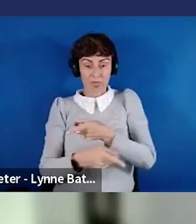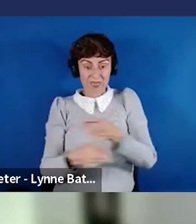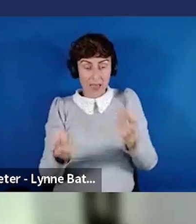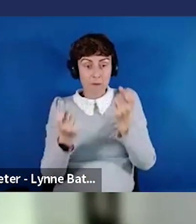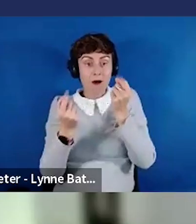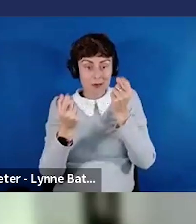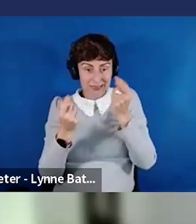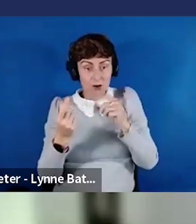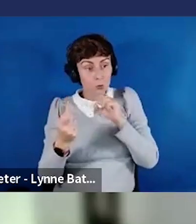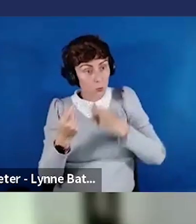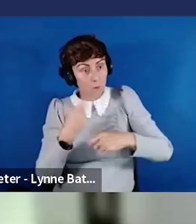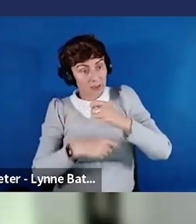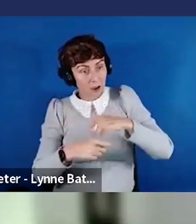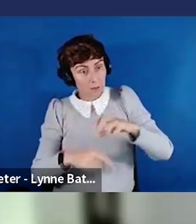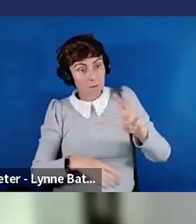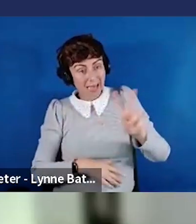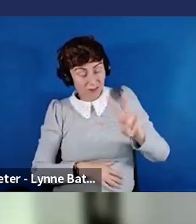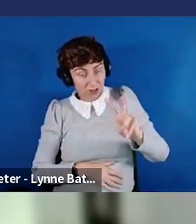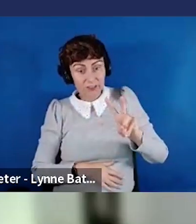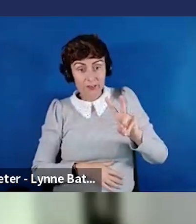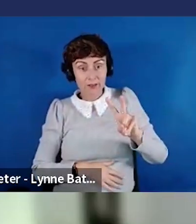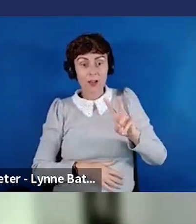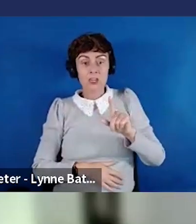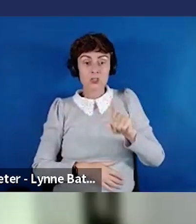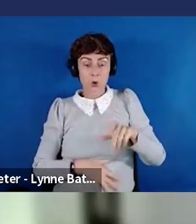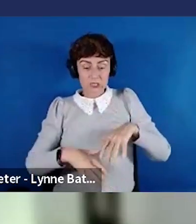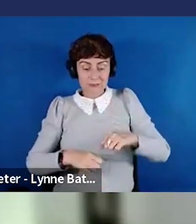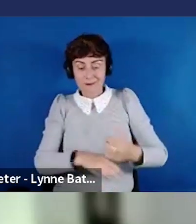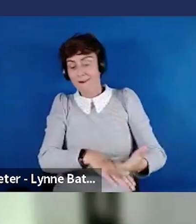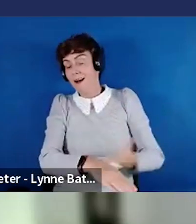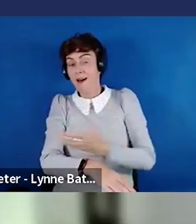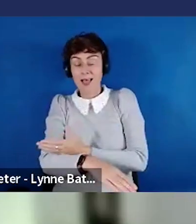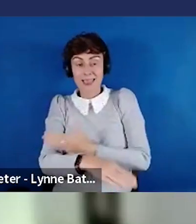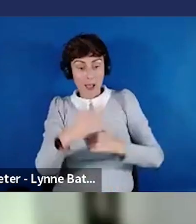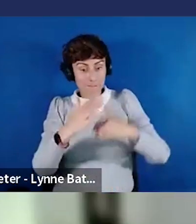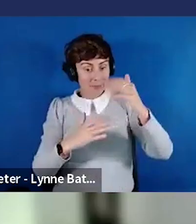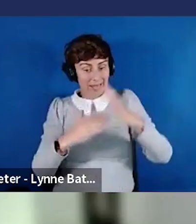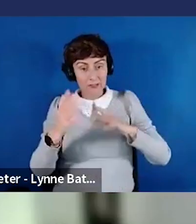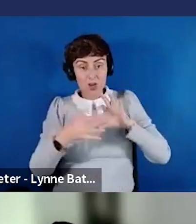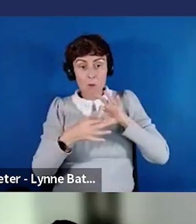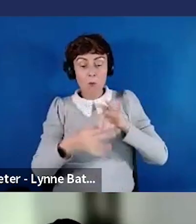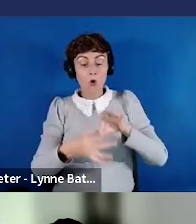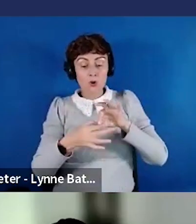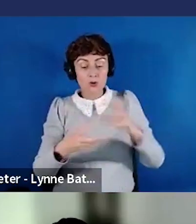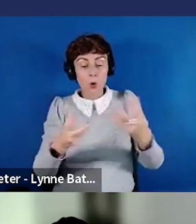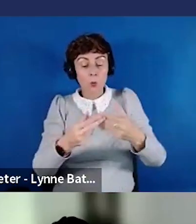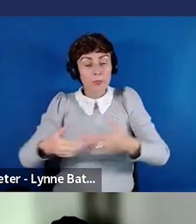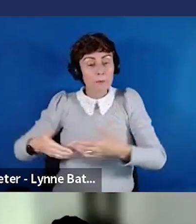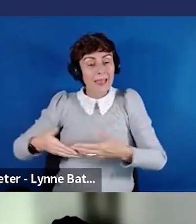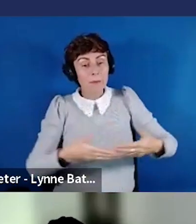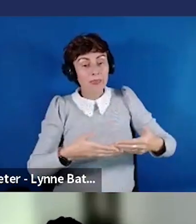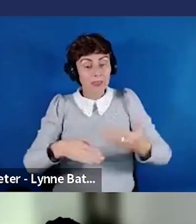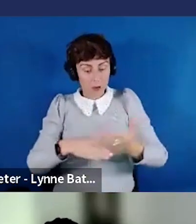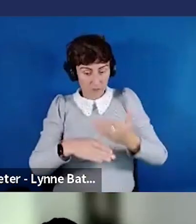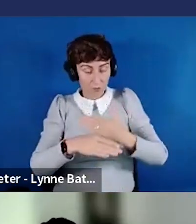parent-infant relationships really, really early, and how dads build that bond with the baby, the unborn baby,